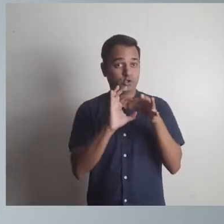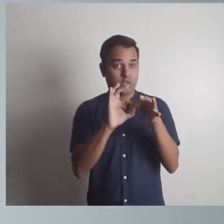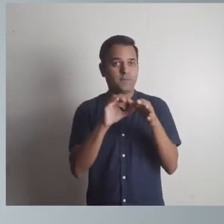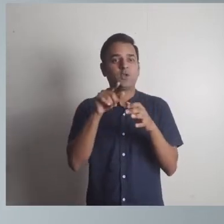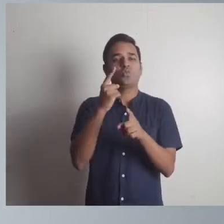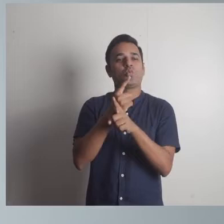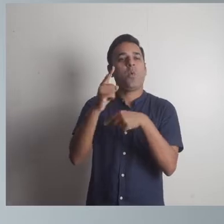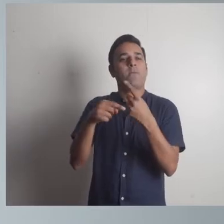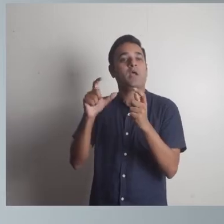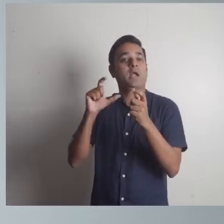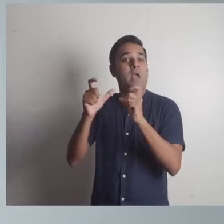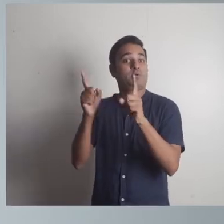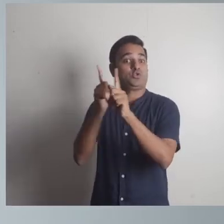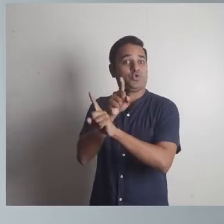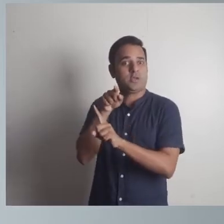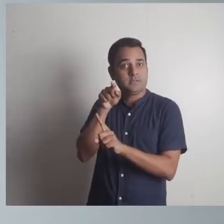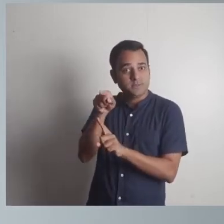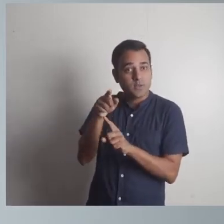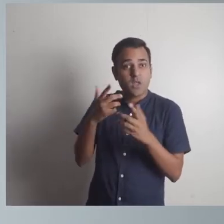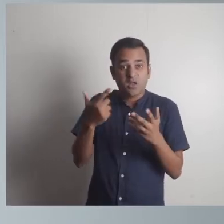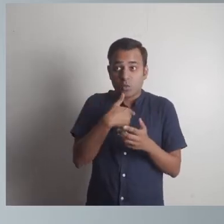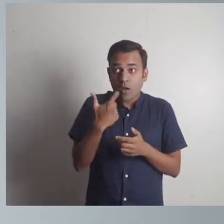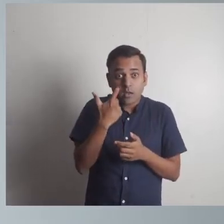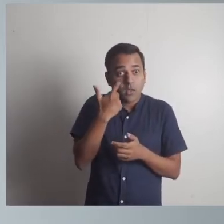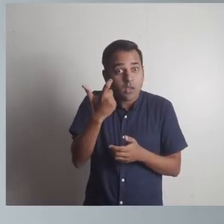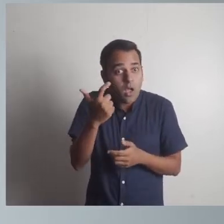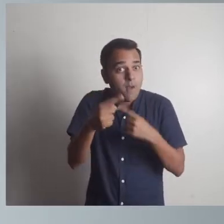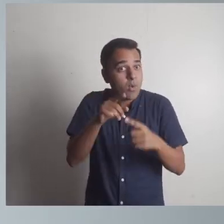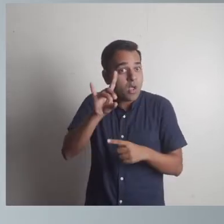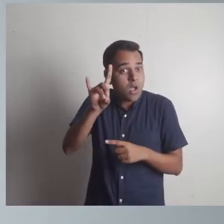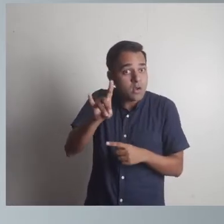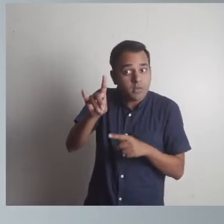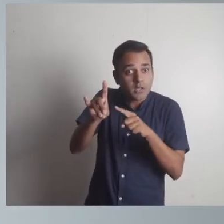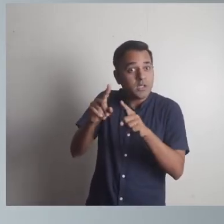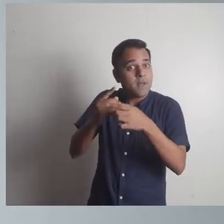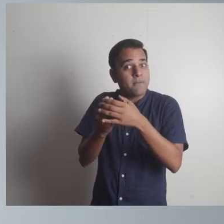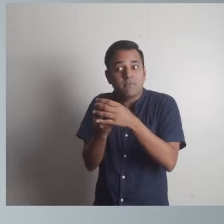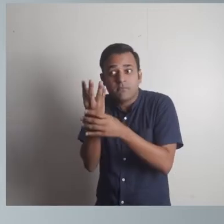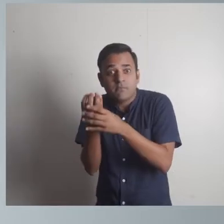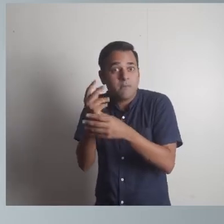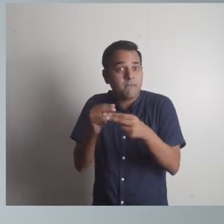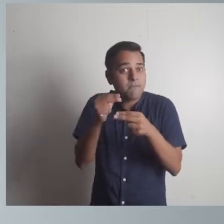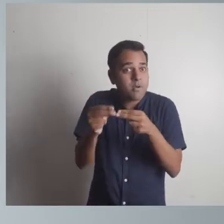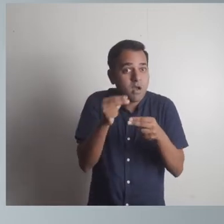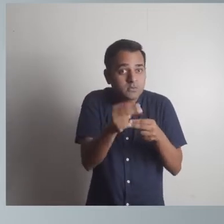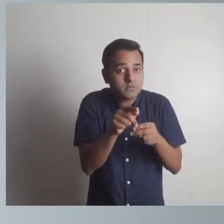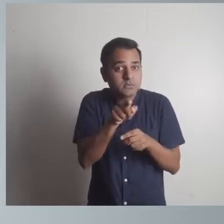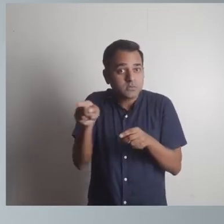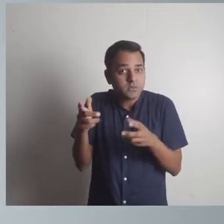world. That's 1,000 times the rate of extinction that we had pre-industrial era. So what we're doing